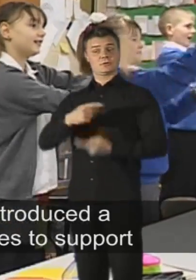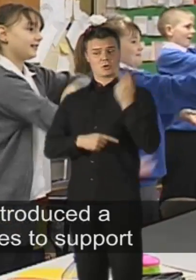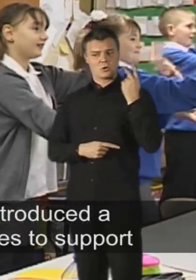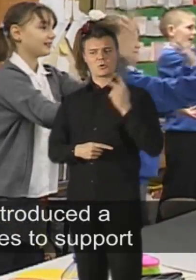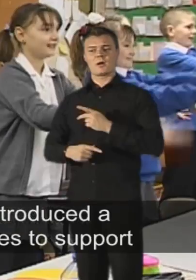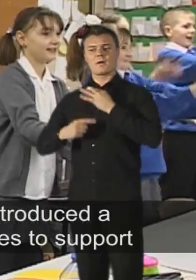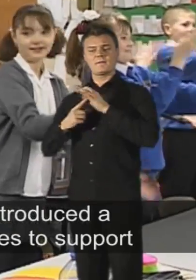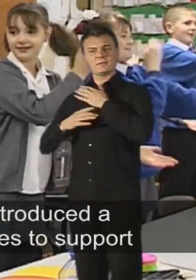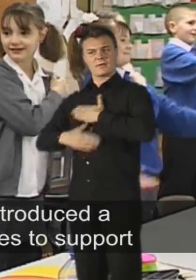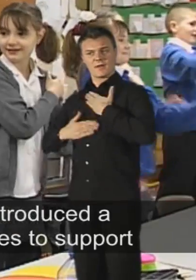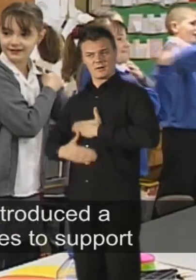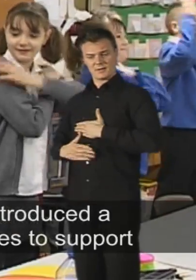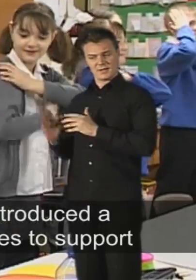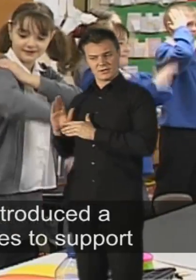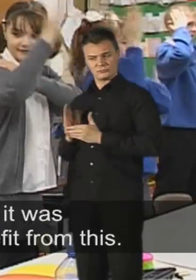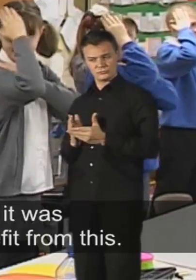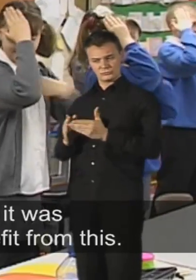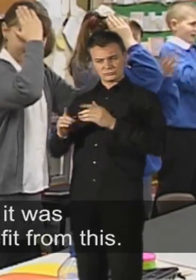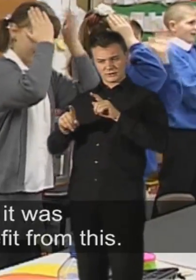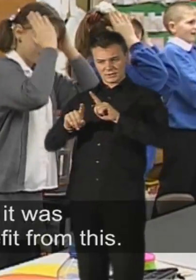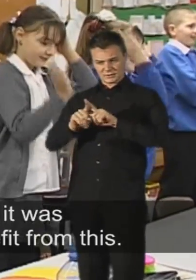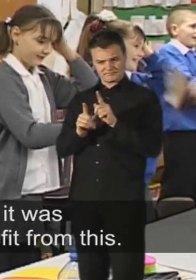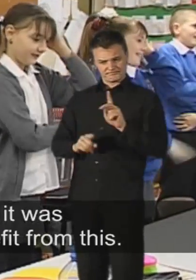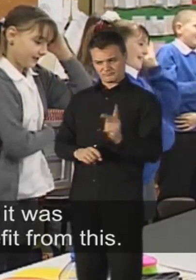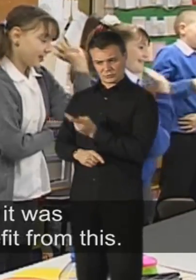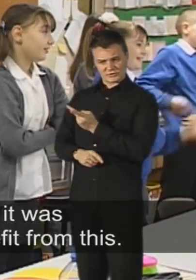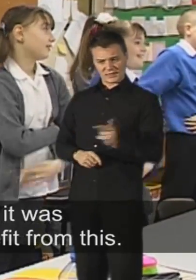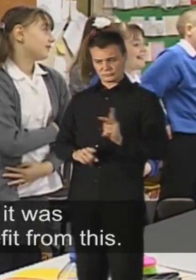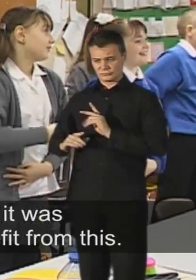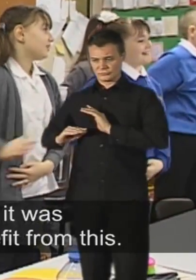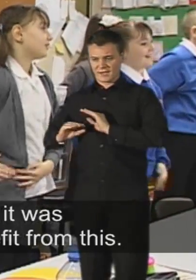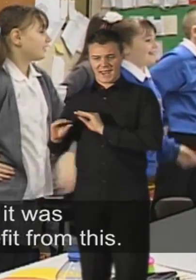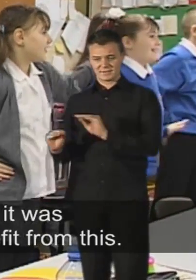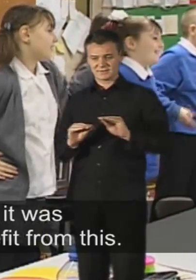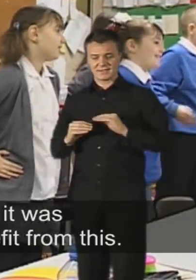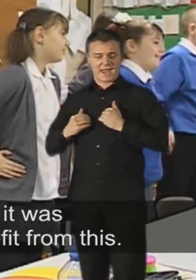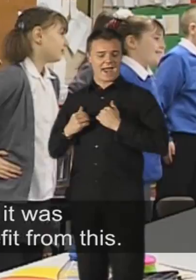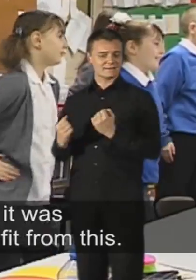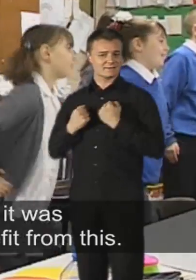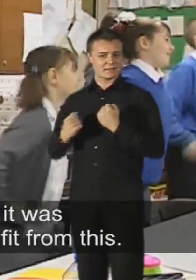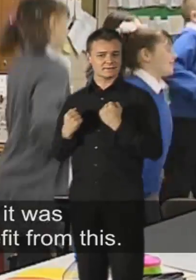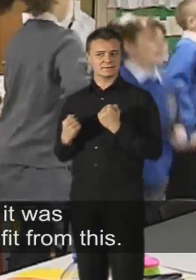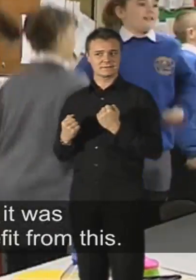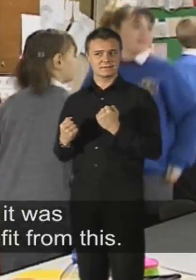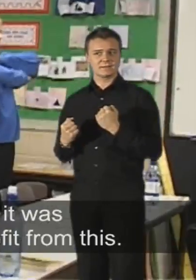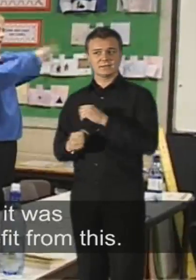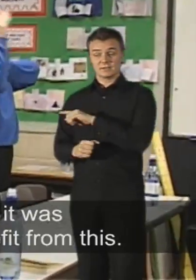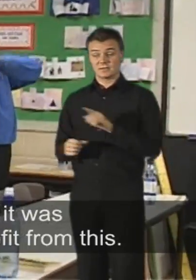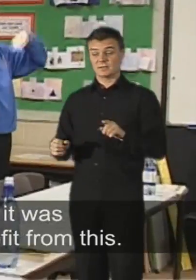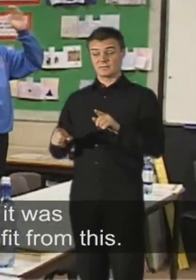introduced a programme of cross-lateral exercises to support a pupil with Down syndrome, and it was thought that all children could benefit from this.